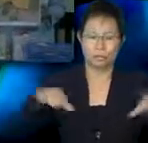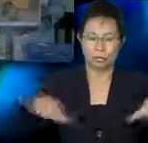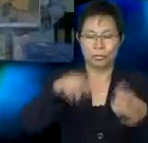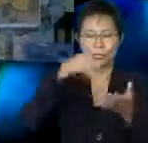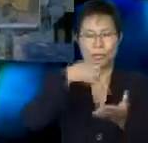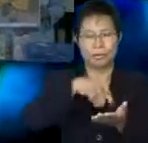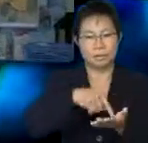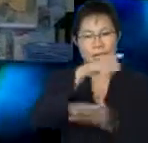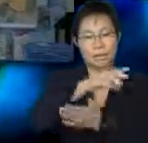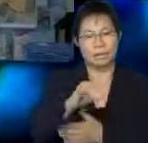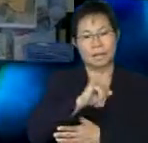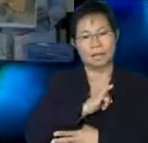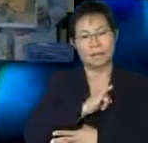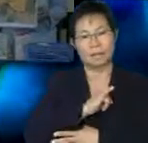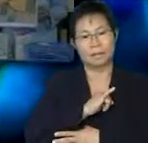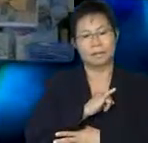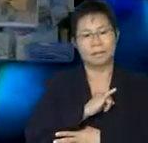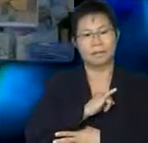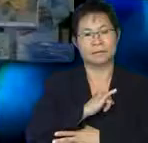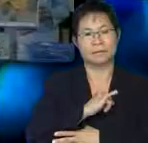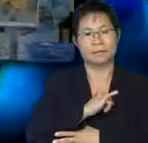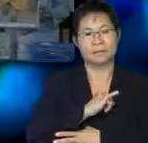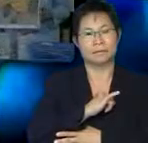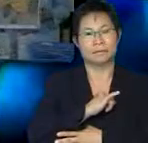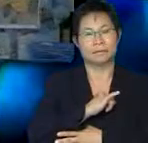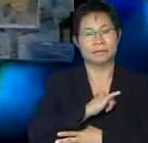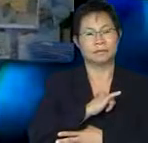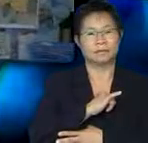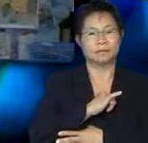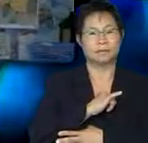do this, and I take some